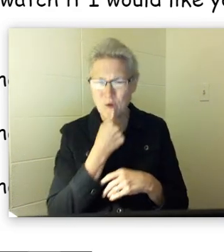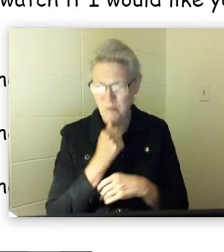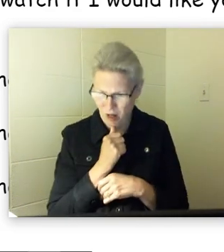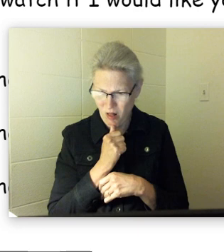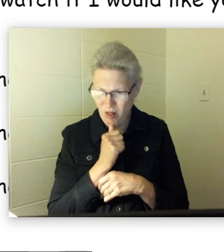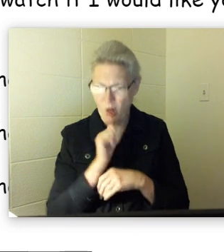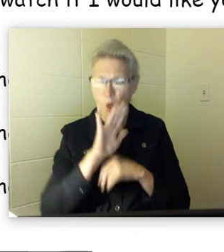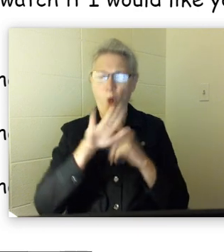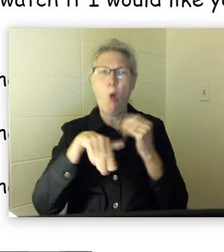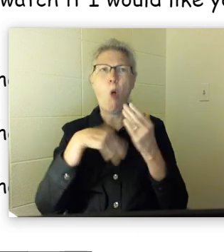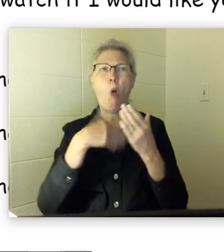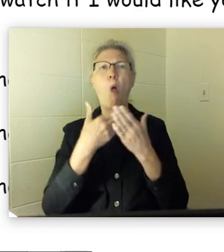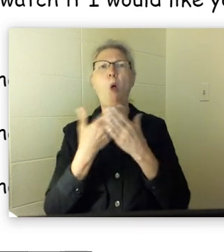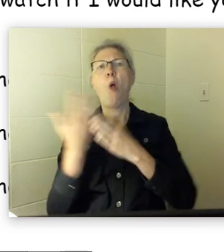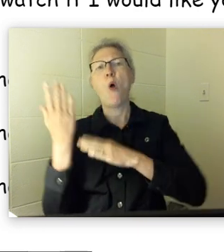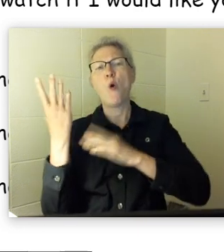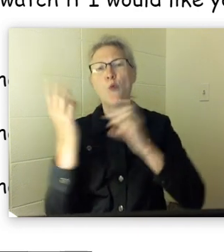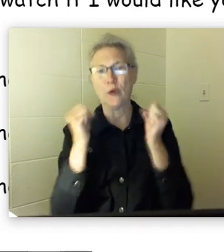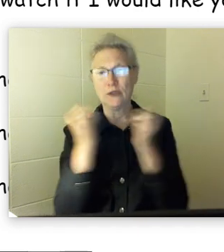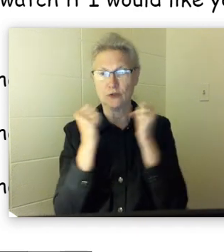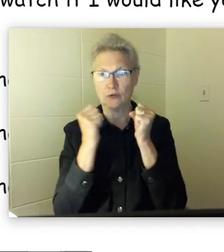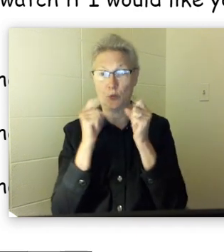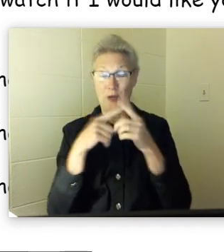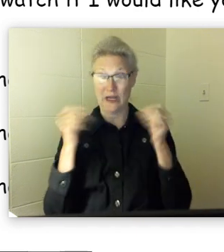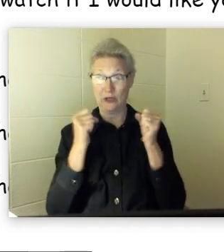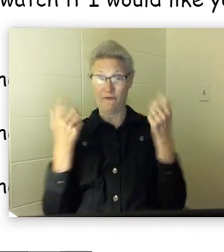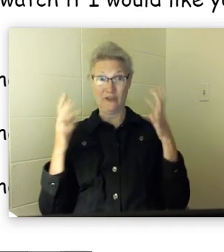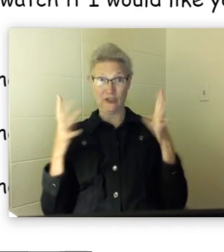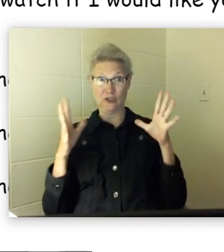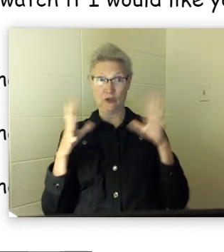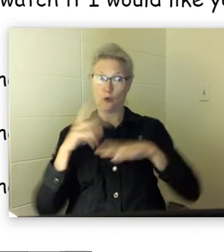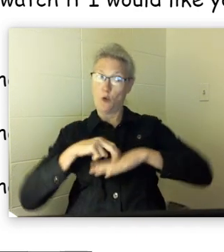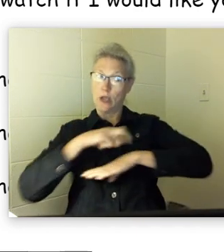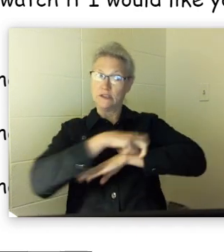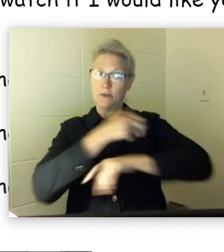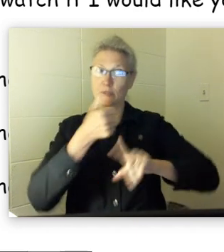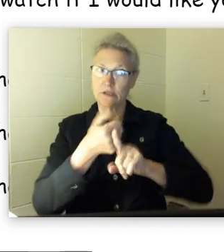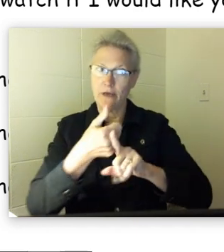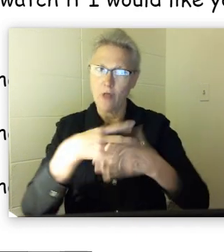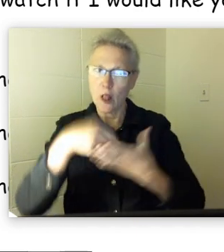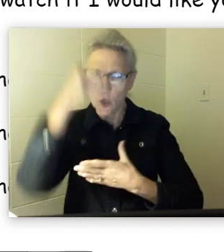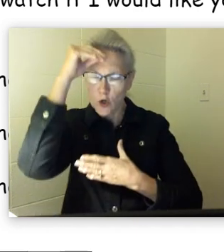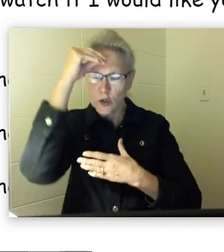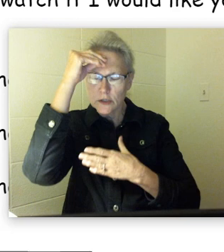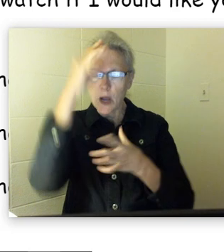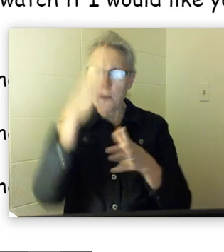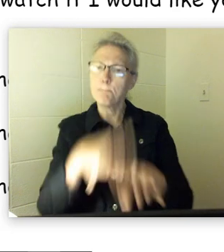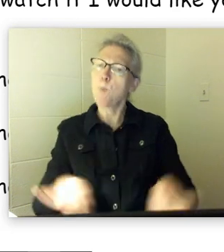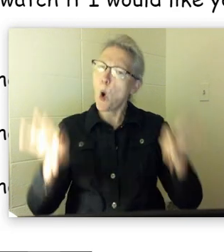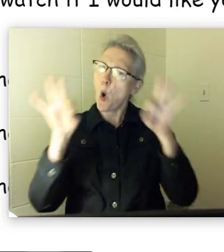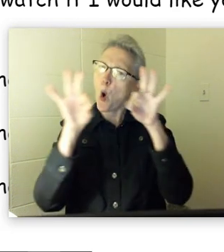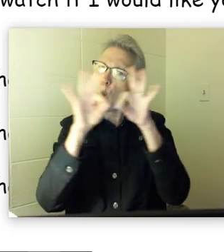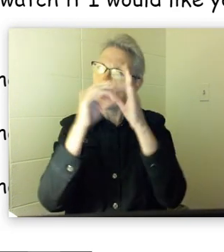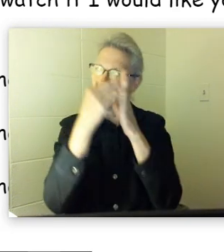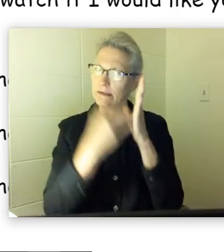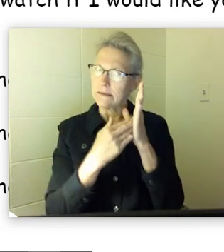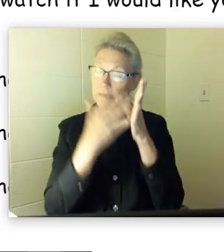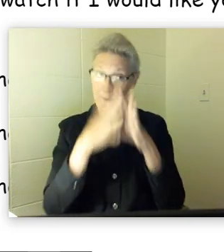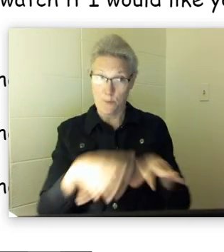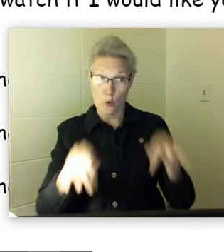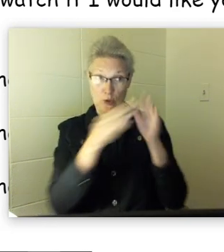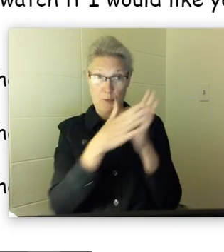By the time winter had ended, the grasshopper had learned a valuable lesson. It is important to prepare for the